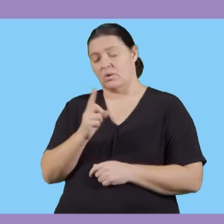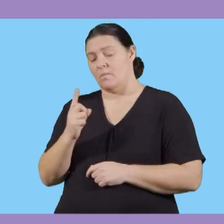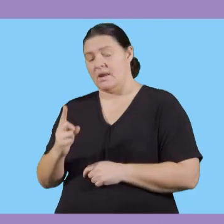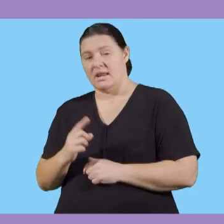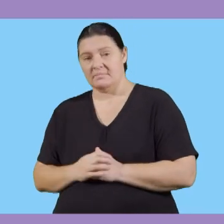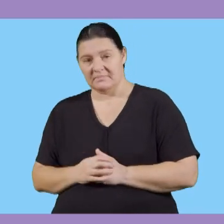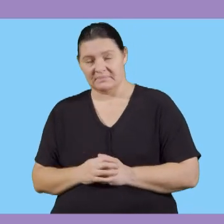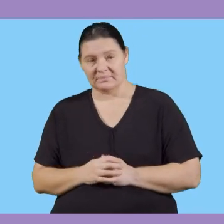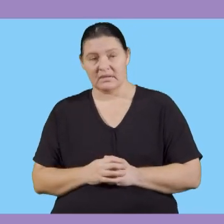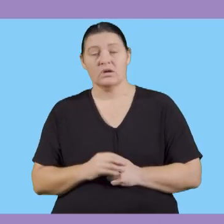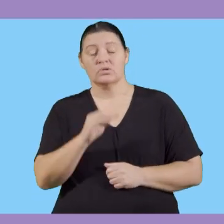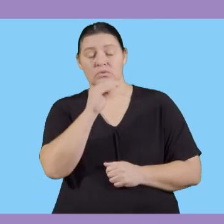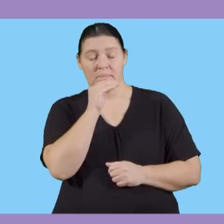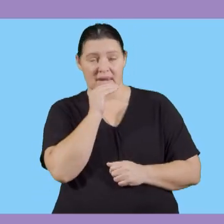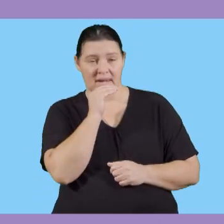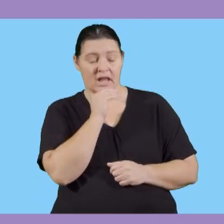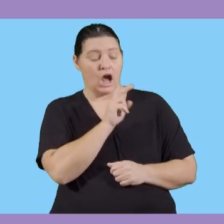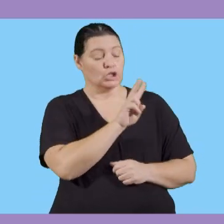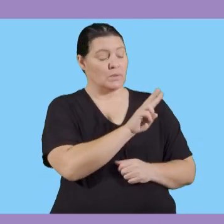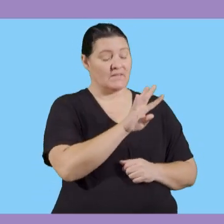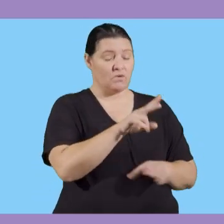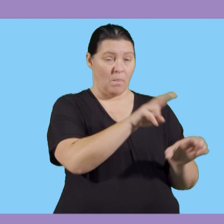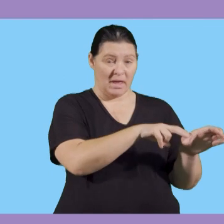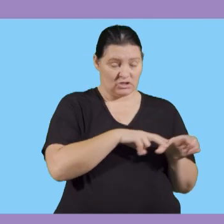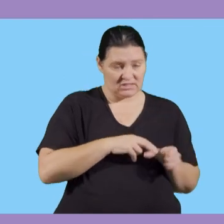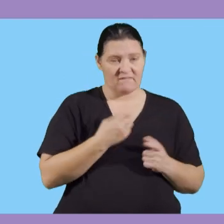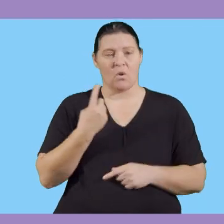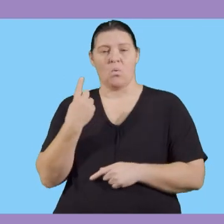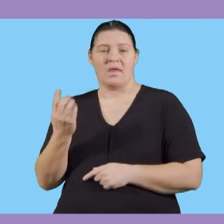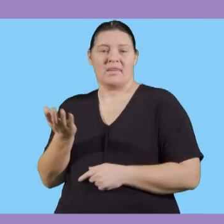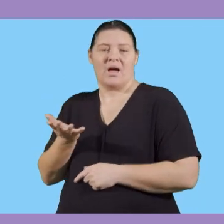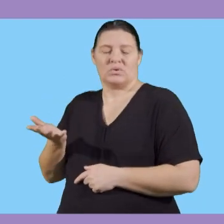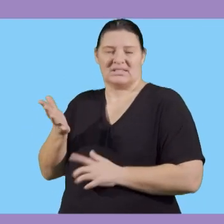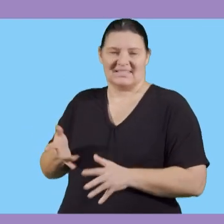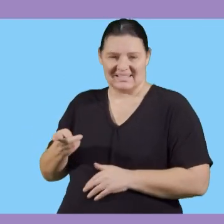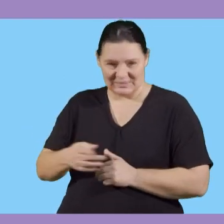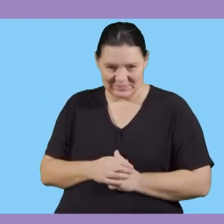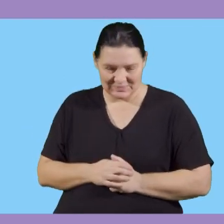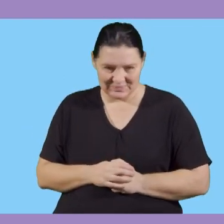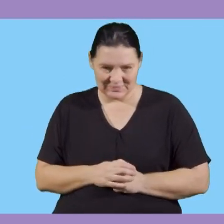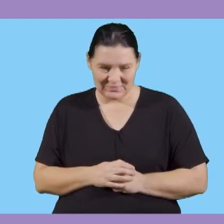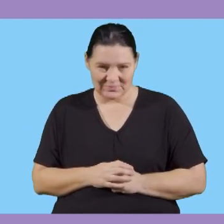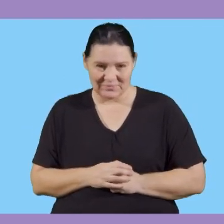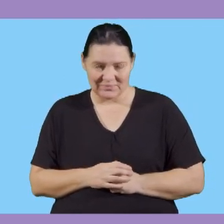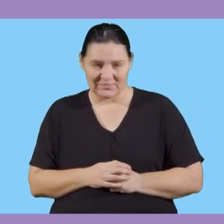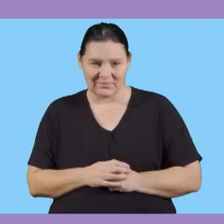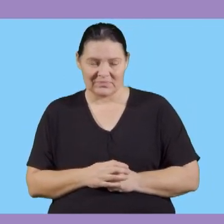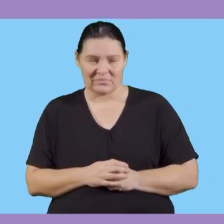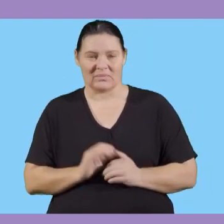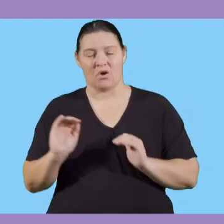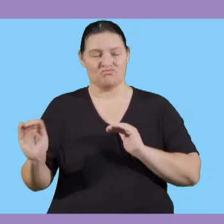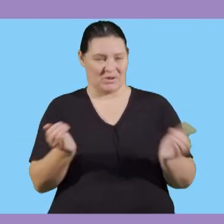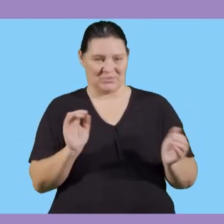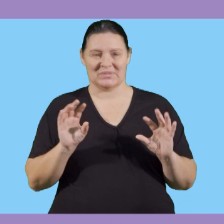is to 1. So 120 divided by 5 is 24, and 5 divided by 5 is 1. So the ratio